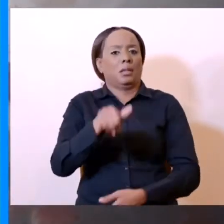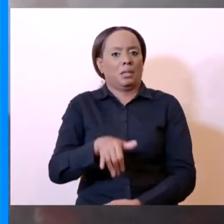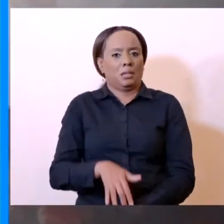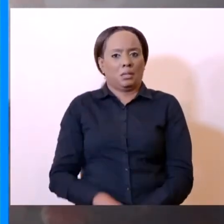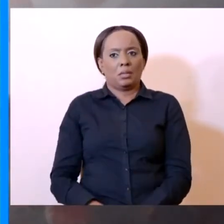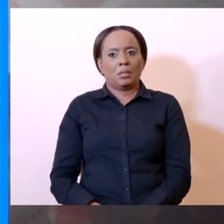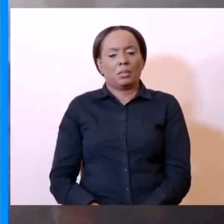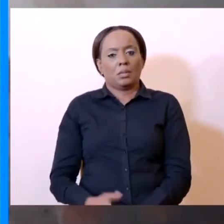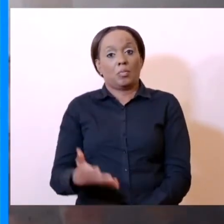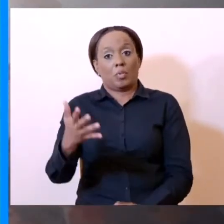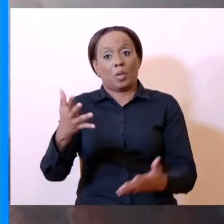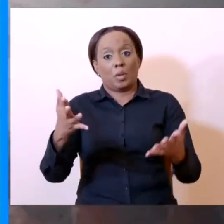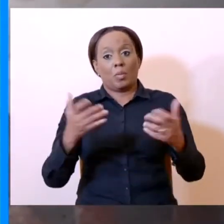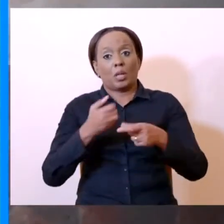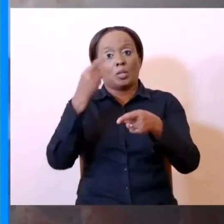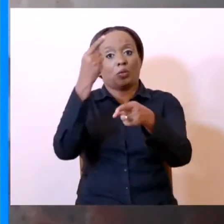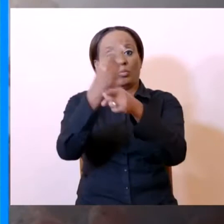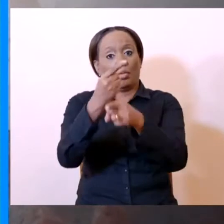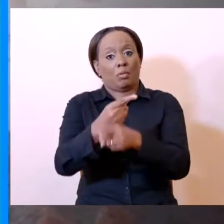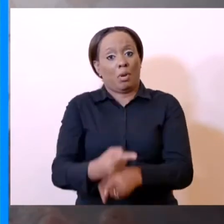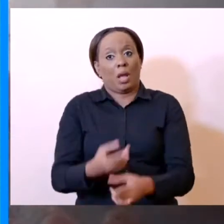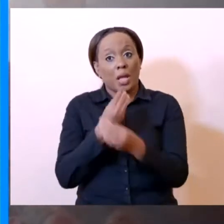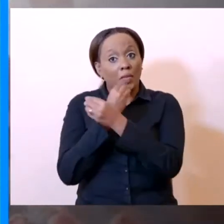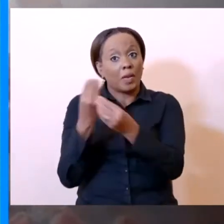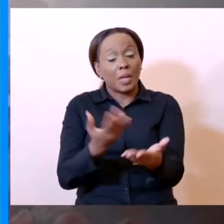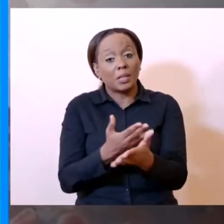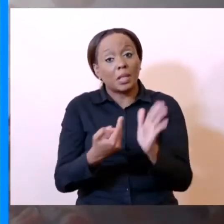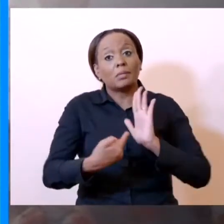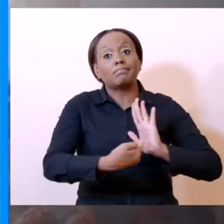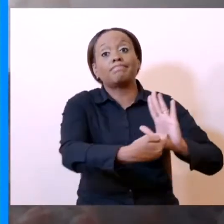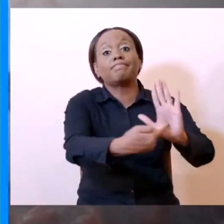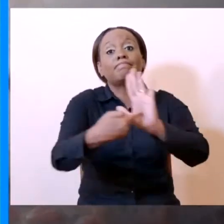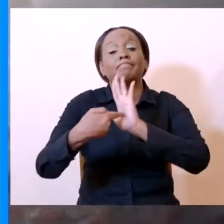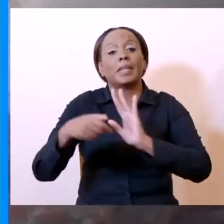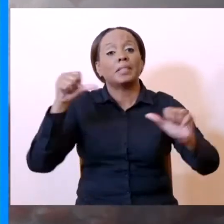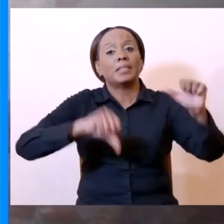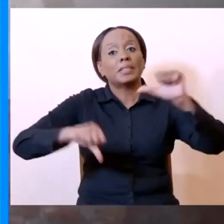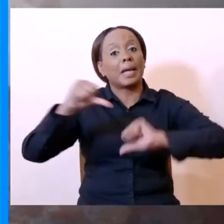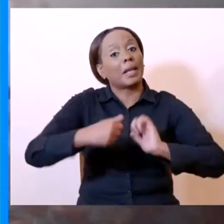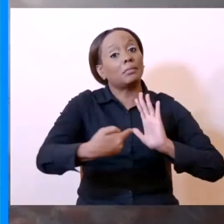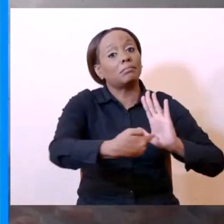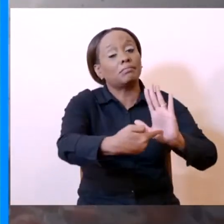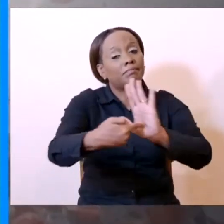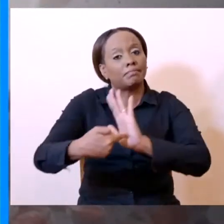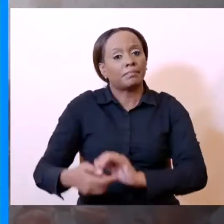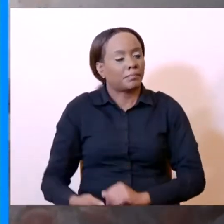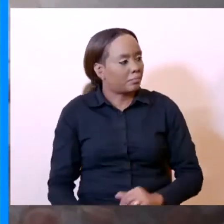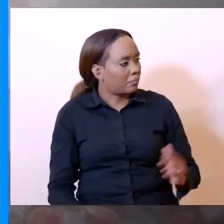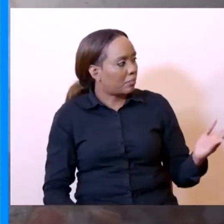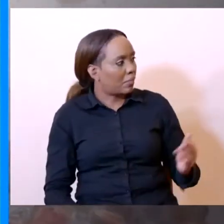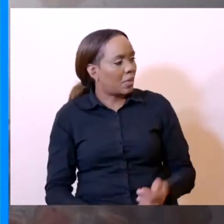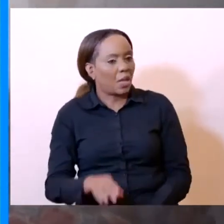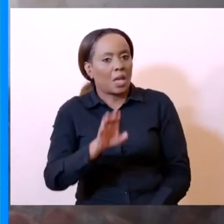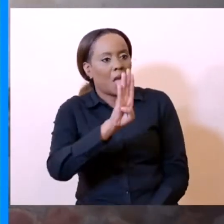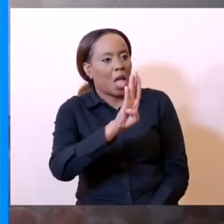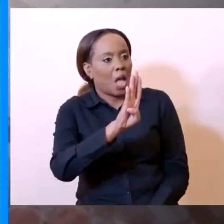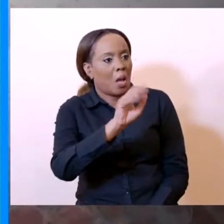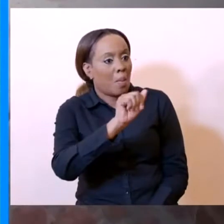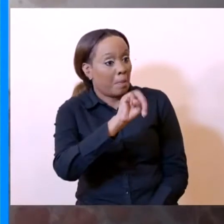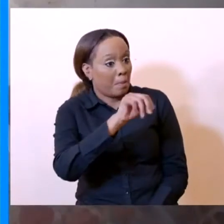want to put the correct information, the scientific information out there. BAMP has a task